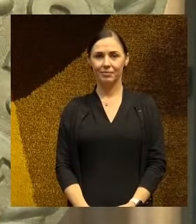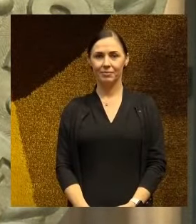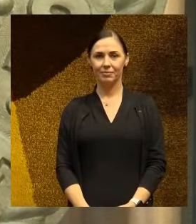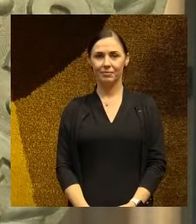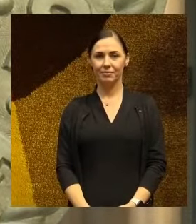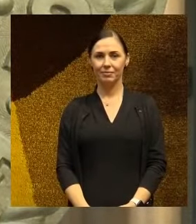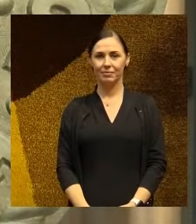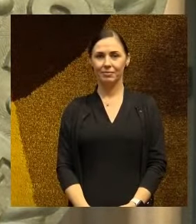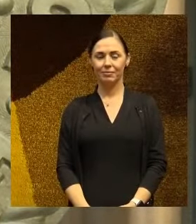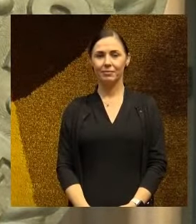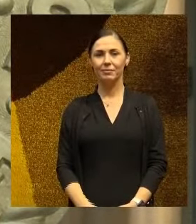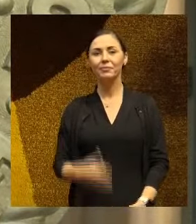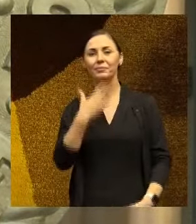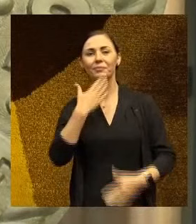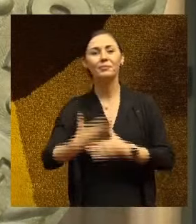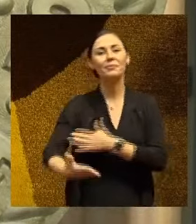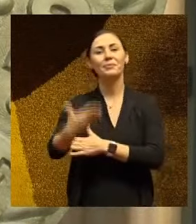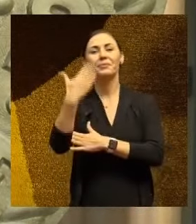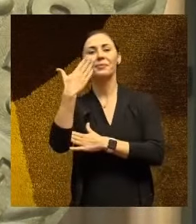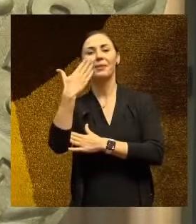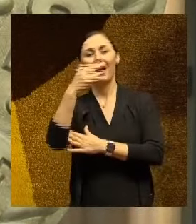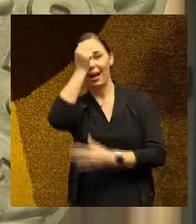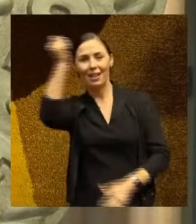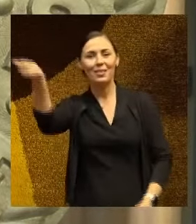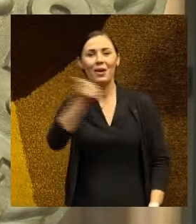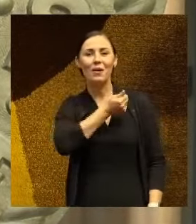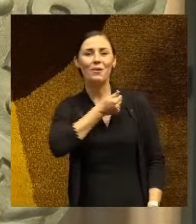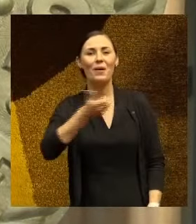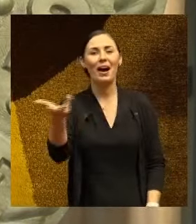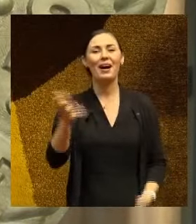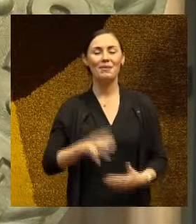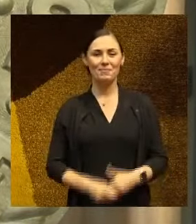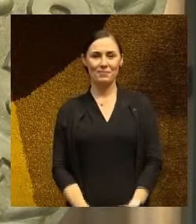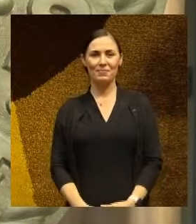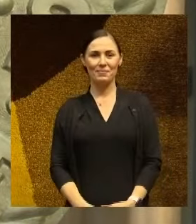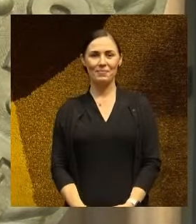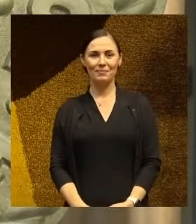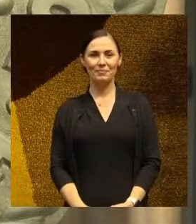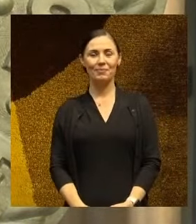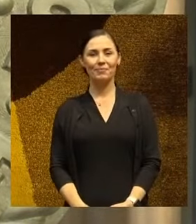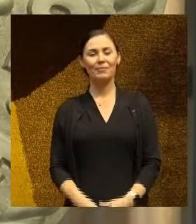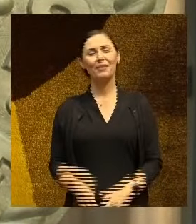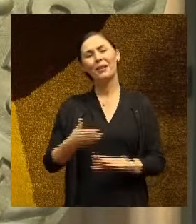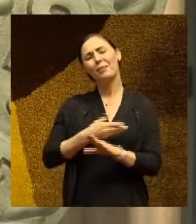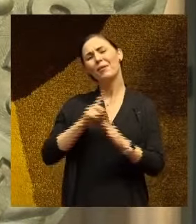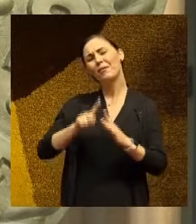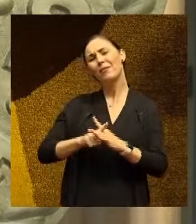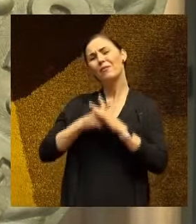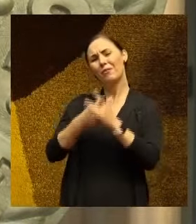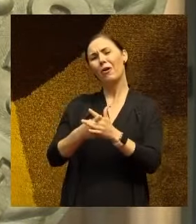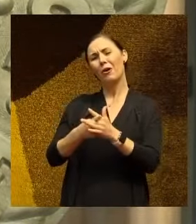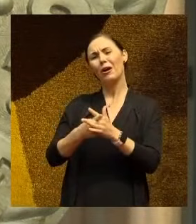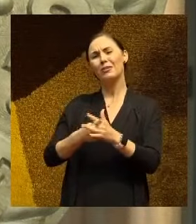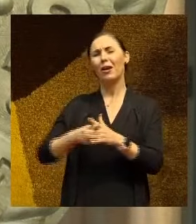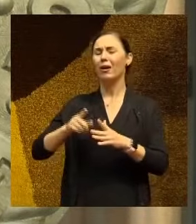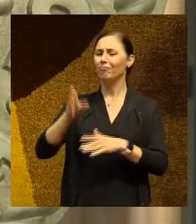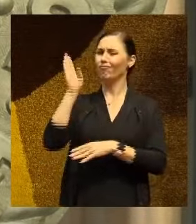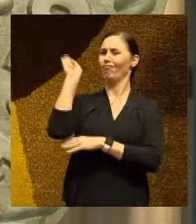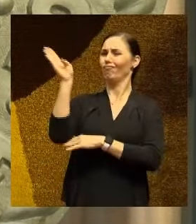Good morning and aloha. Before I begin my formal remarks, I wanted to make a few